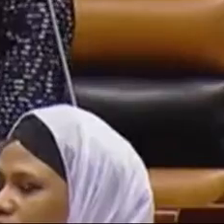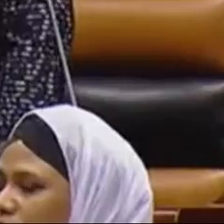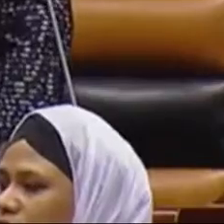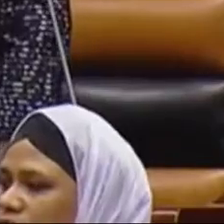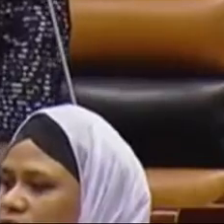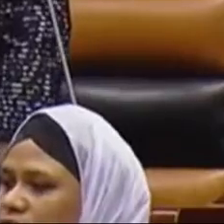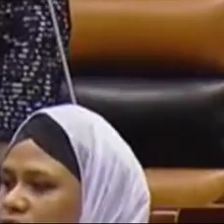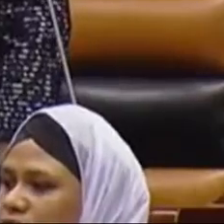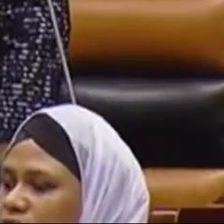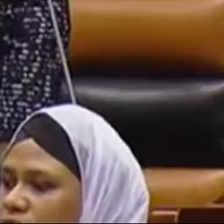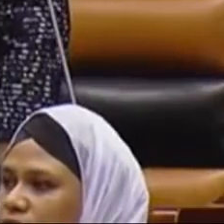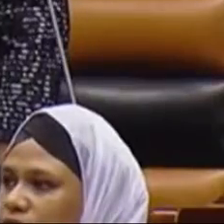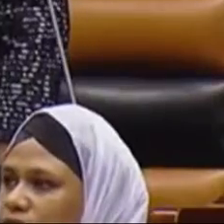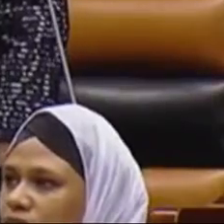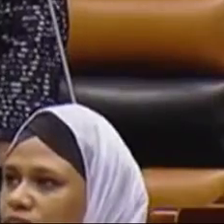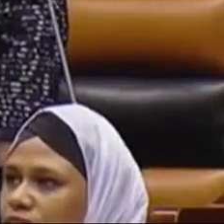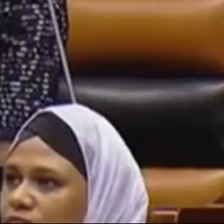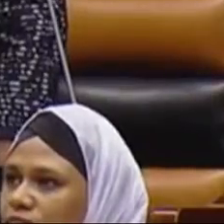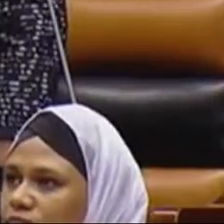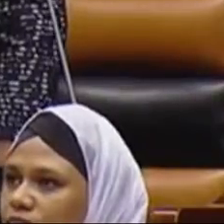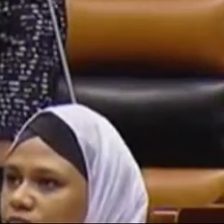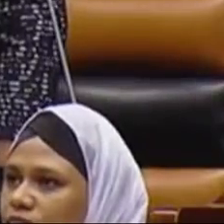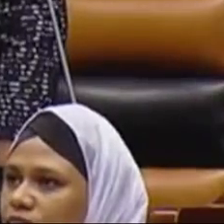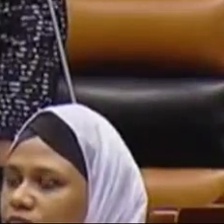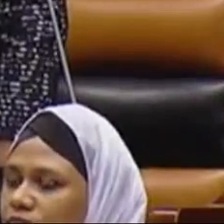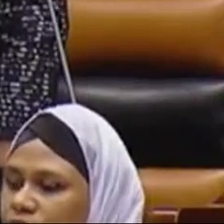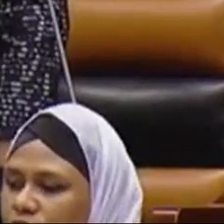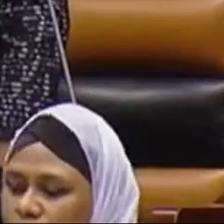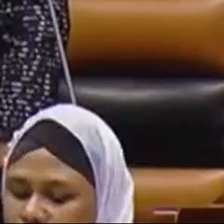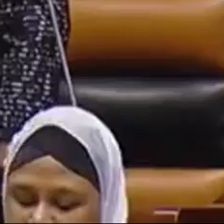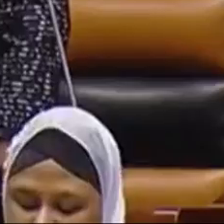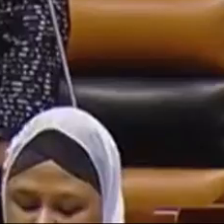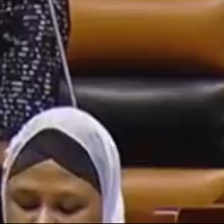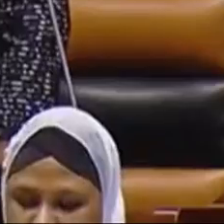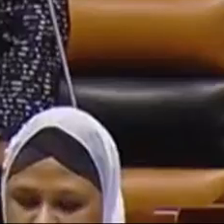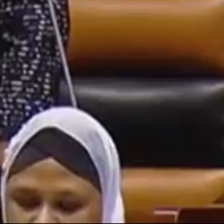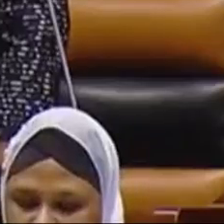There will now be an opportunity for silent prayer or meditation.